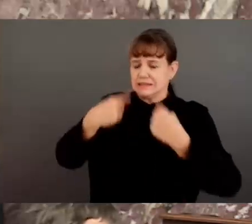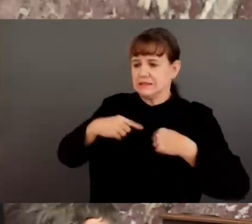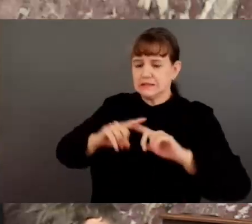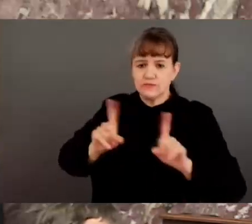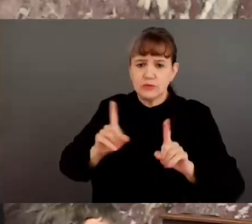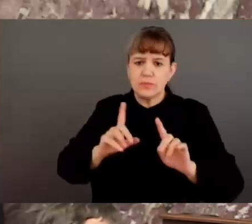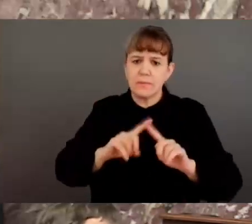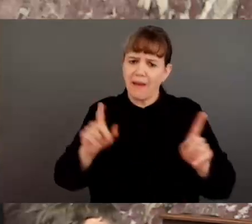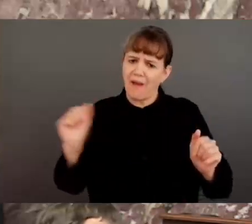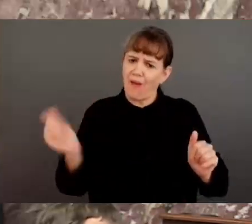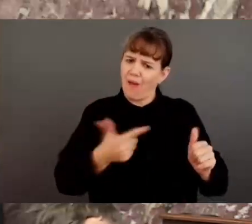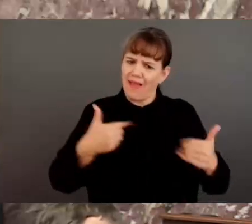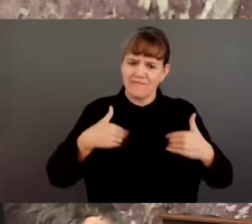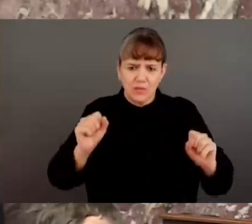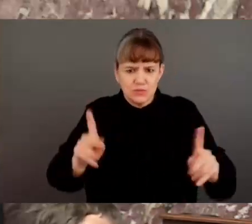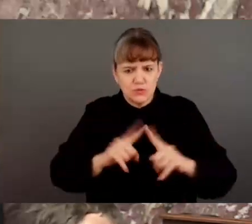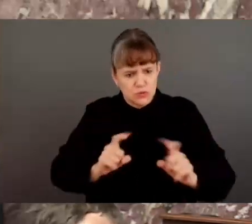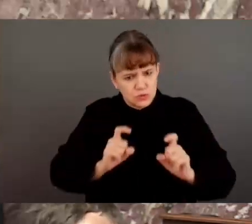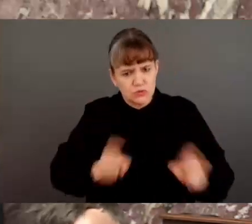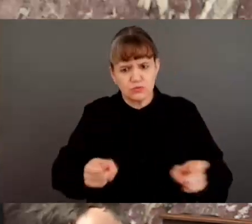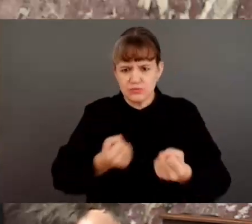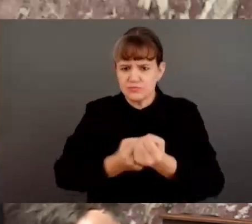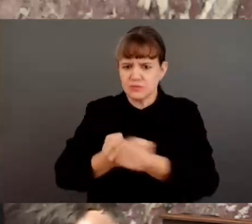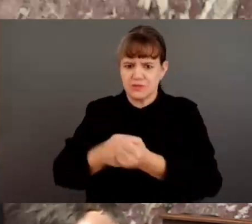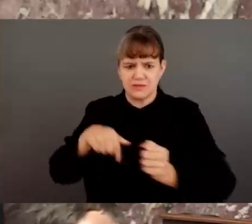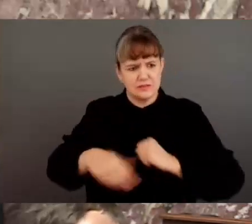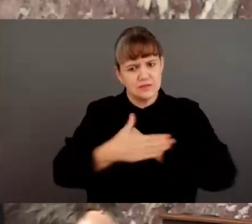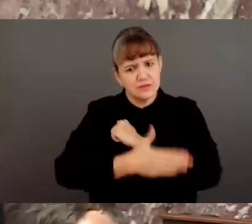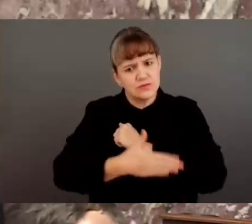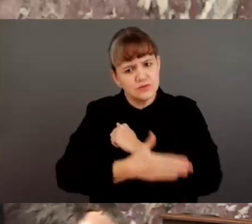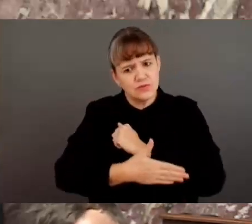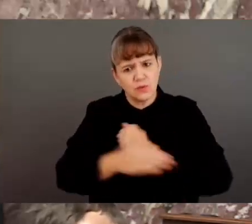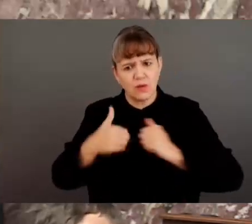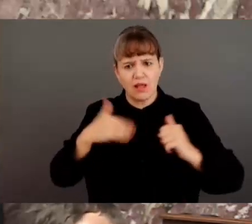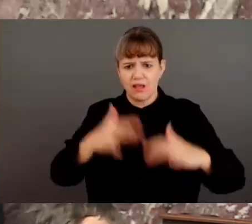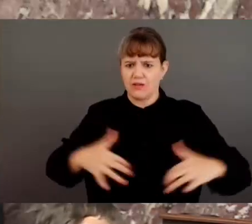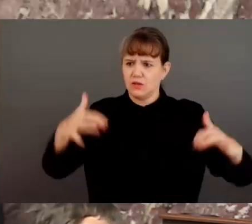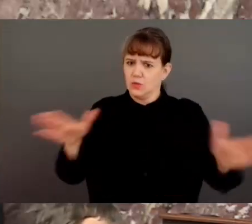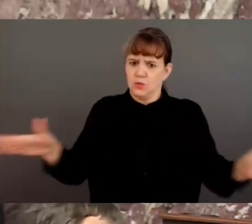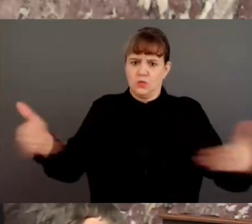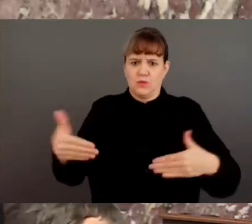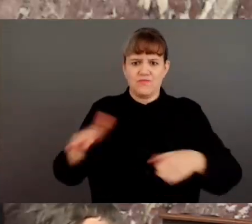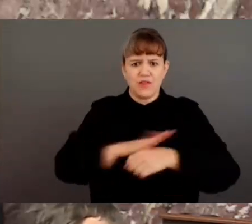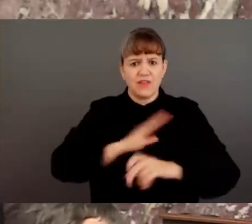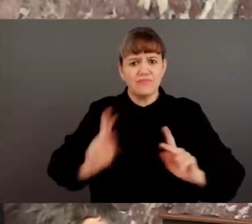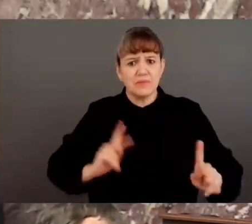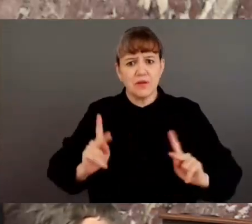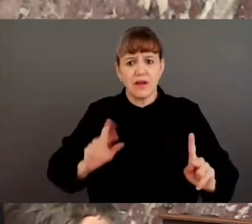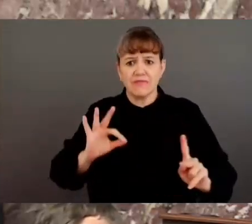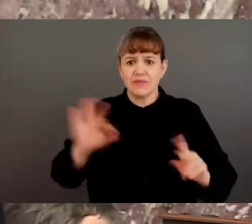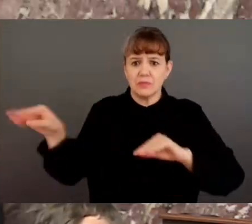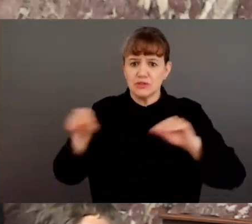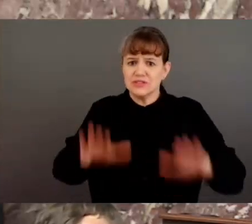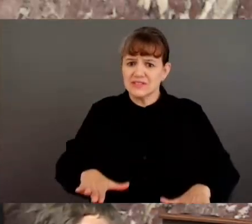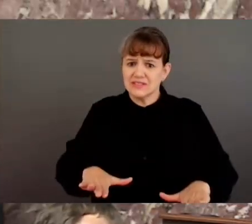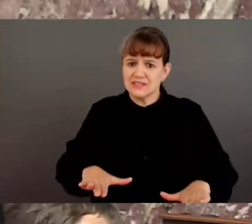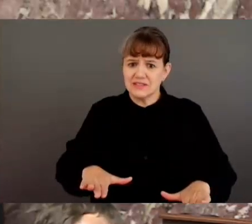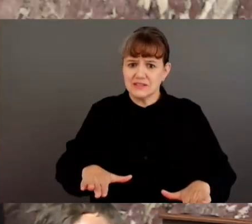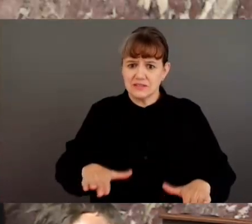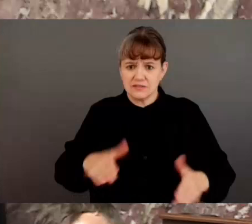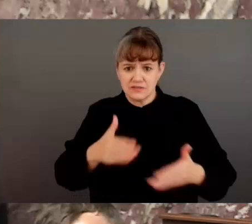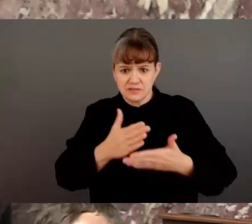from. We're a room full of immigrants, unless you're an Indigenous representative here. We all come here for a better